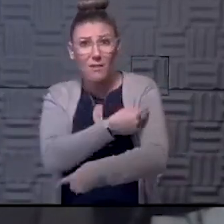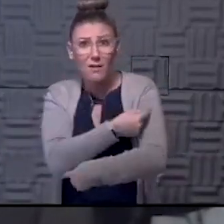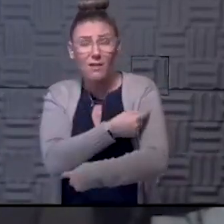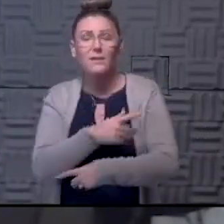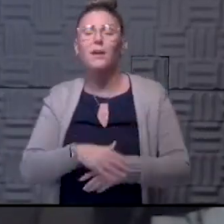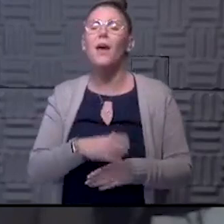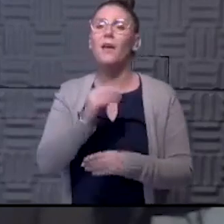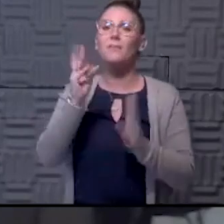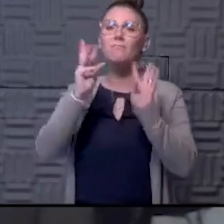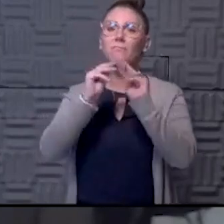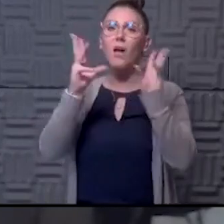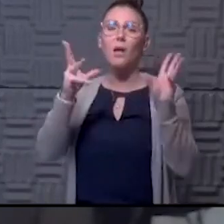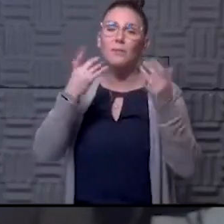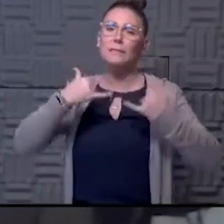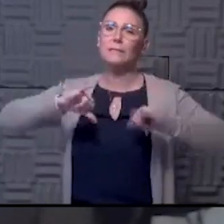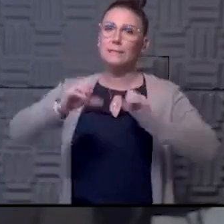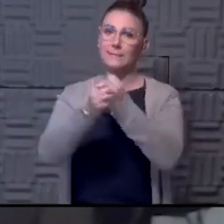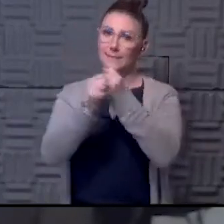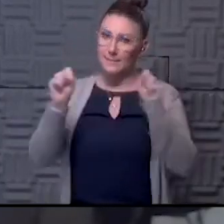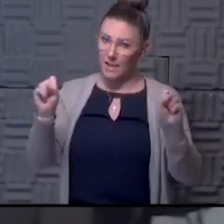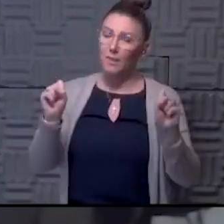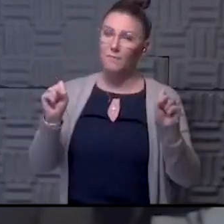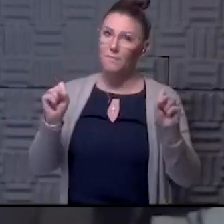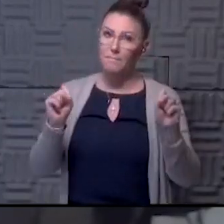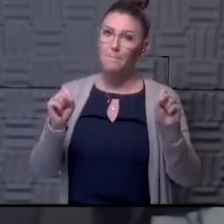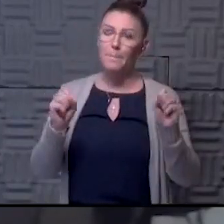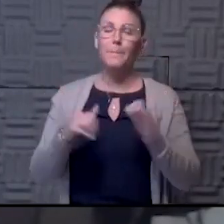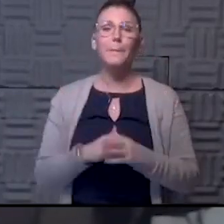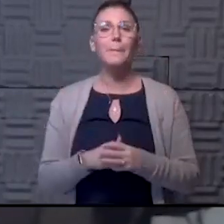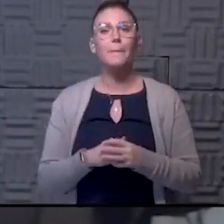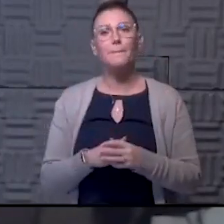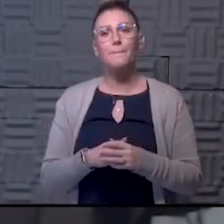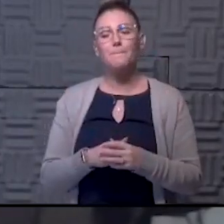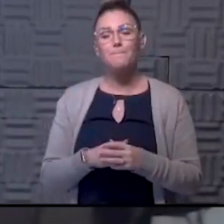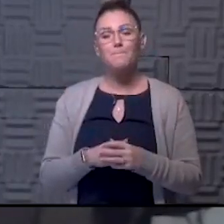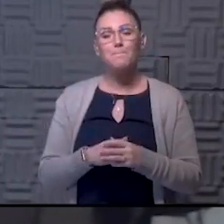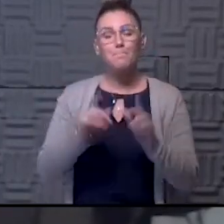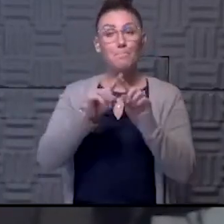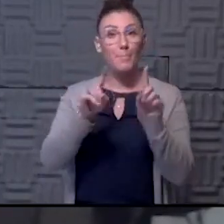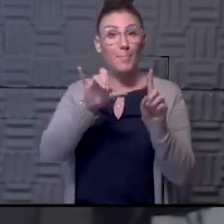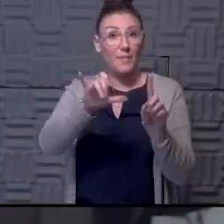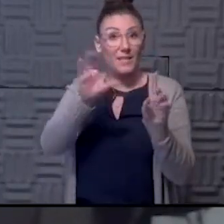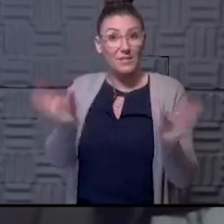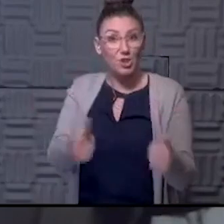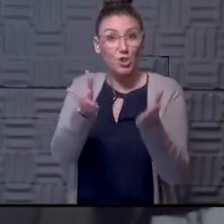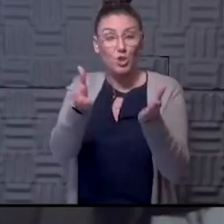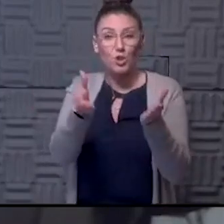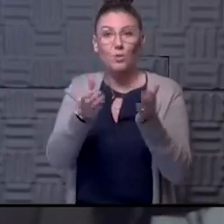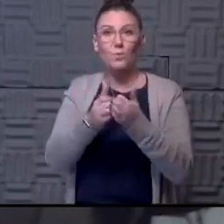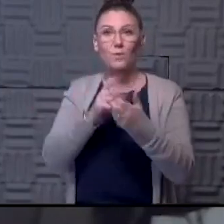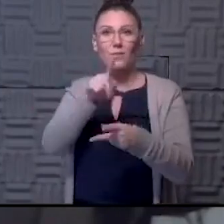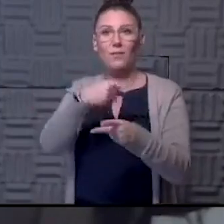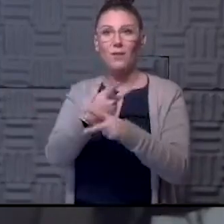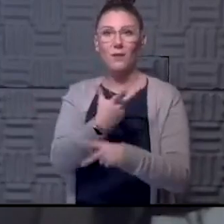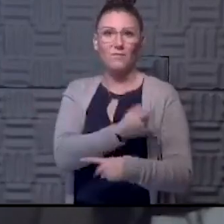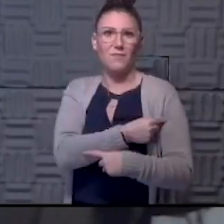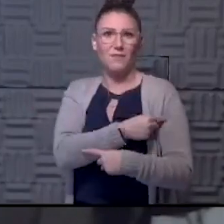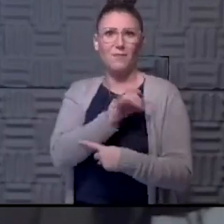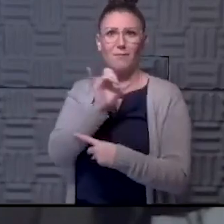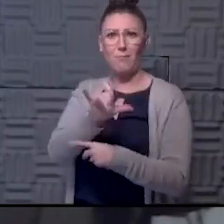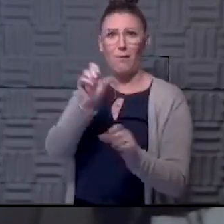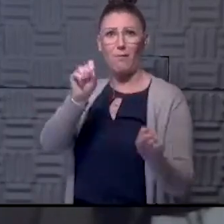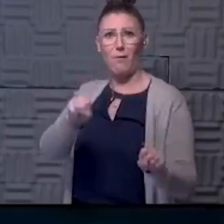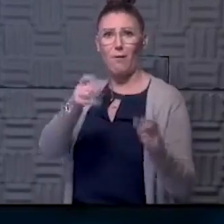we want to make sure it's still safe and all those sorts of things, but I think it's an encouraging thing with this type of vaccine that can even be